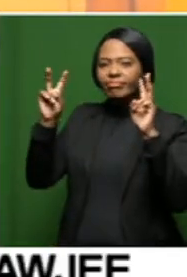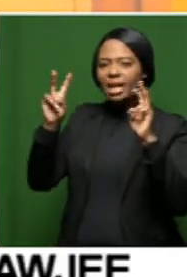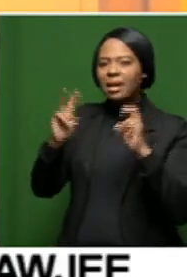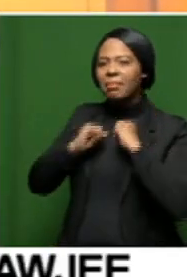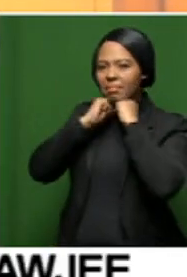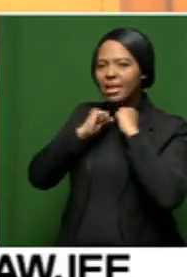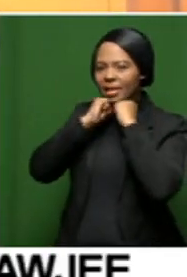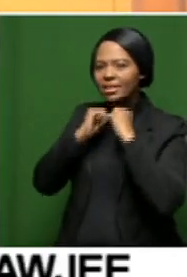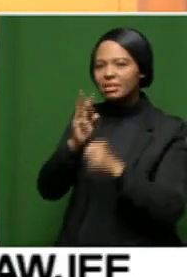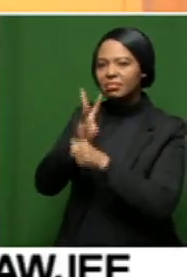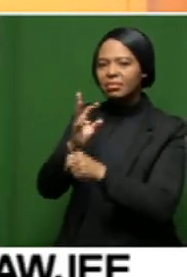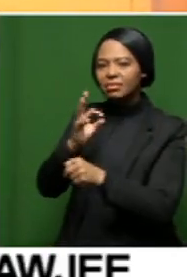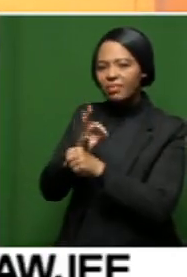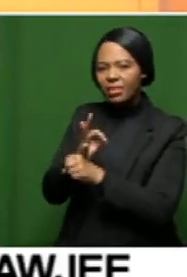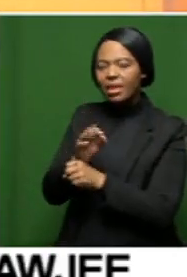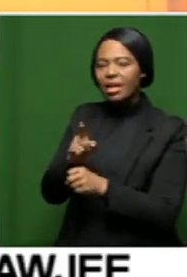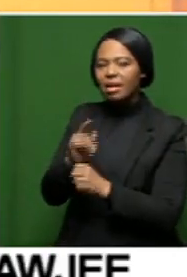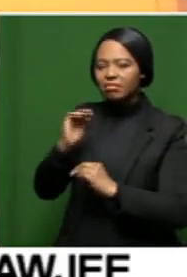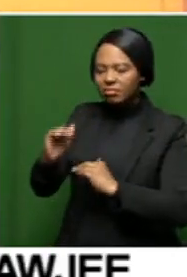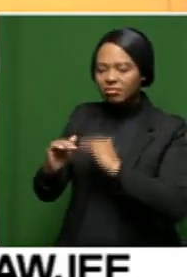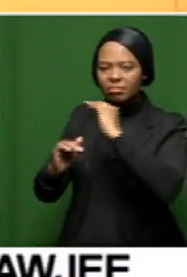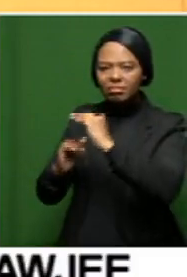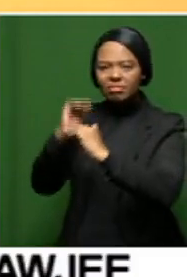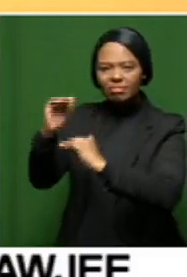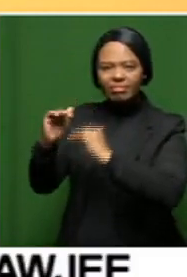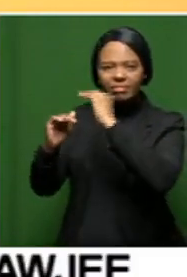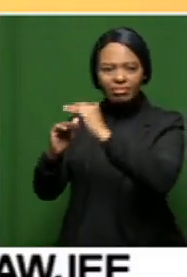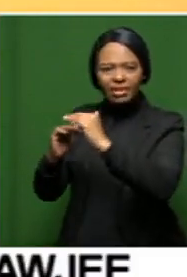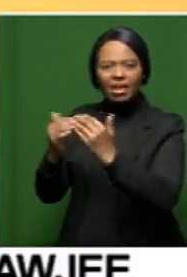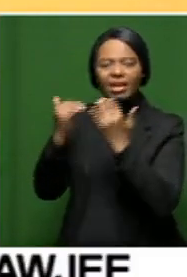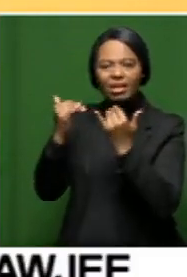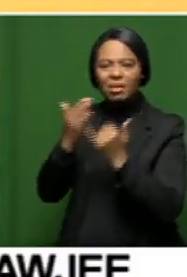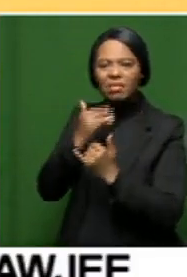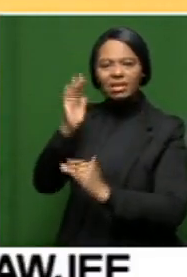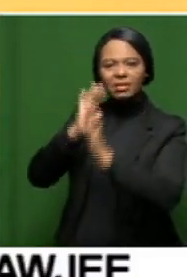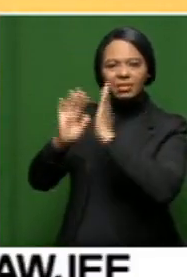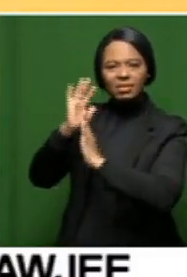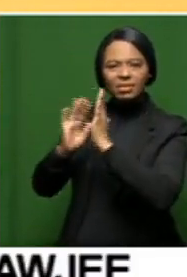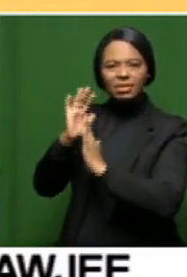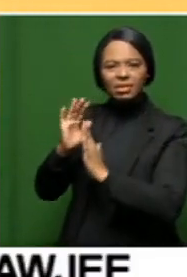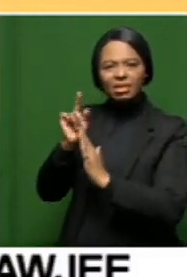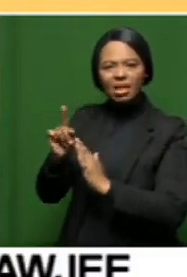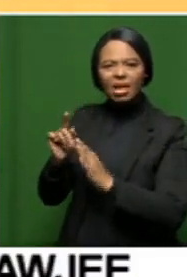In the book, you take us through your abbreviated step-by-step guide. Briefly run through that for us.